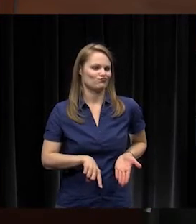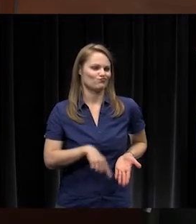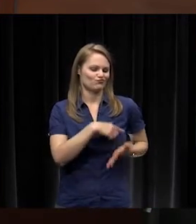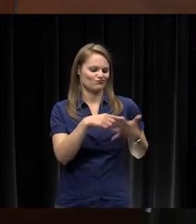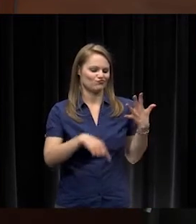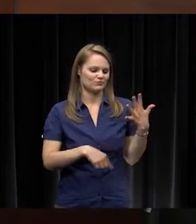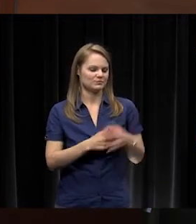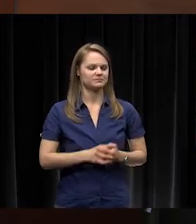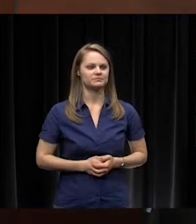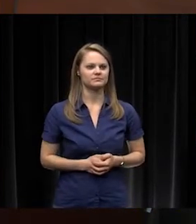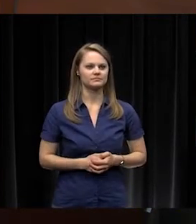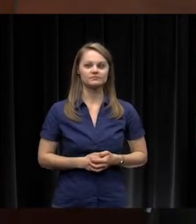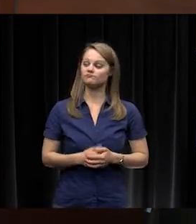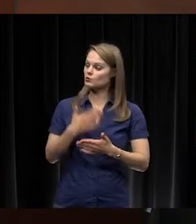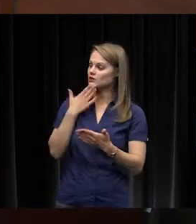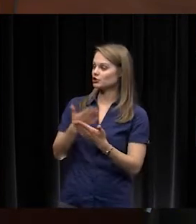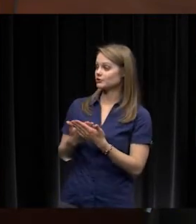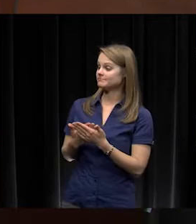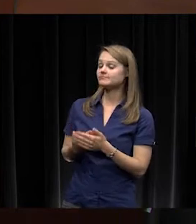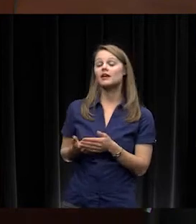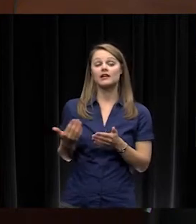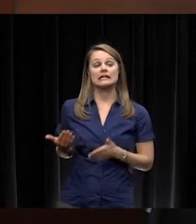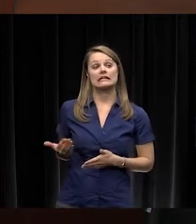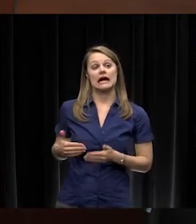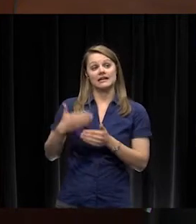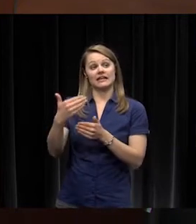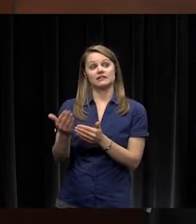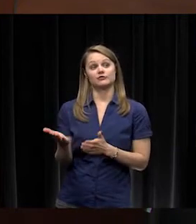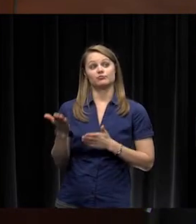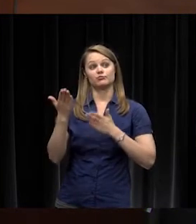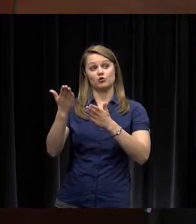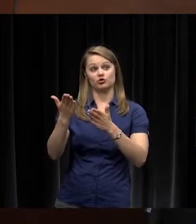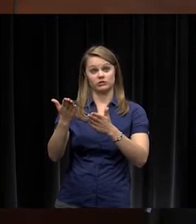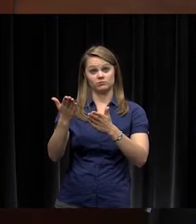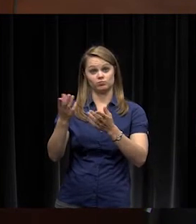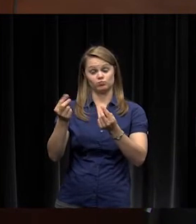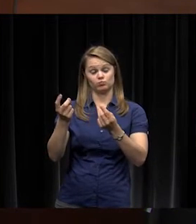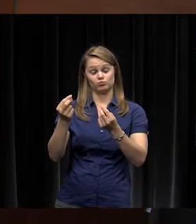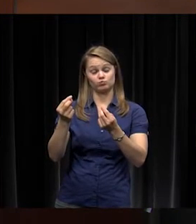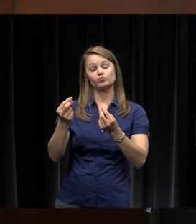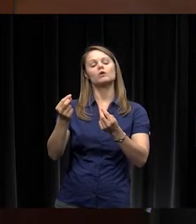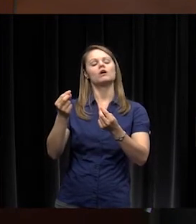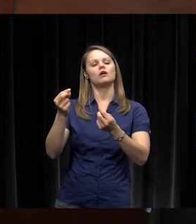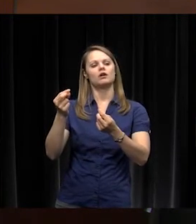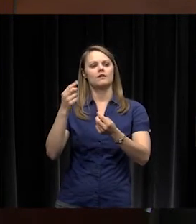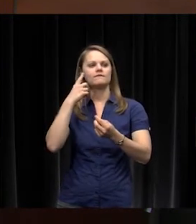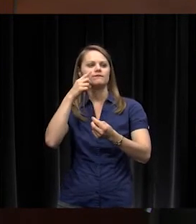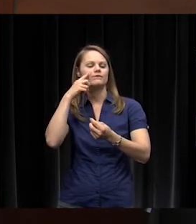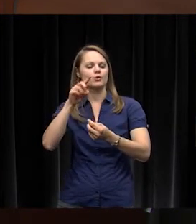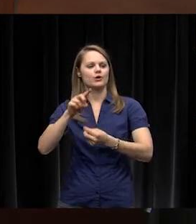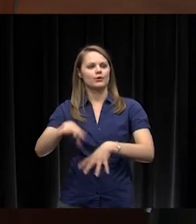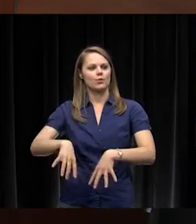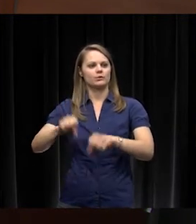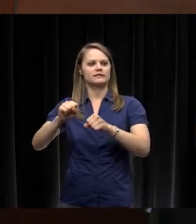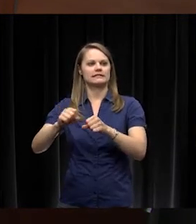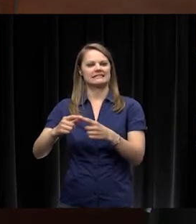All right, so then the next motion of this is going to be able to hold a special meeting on August 9th at 6